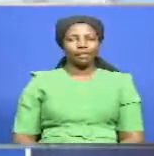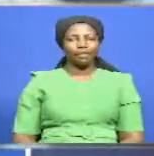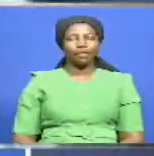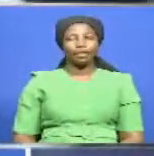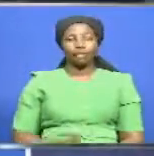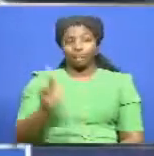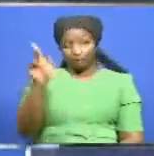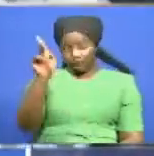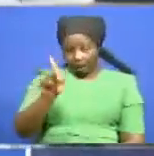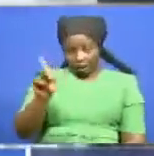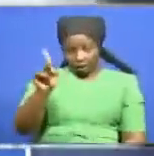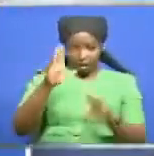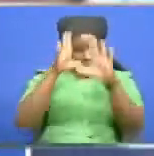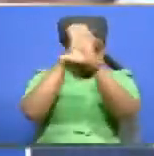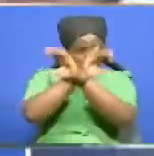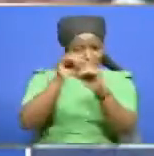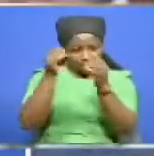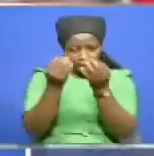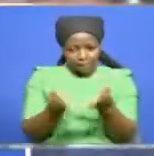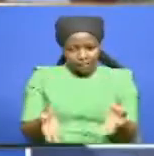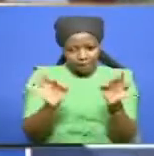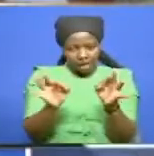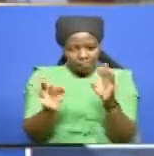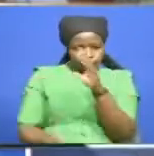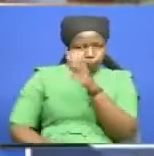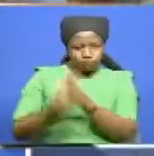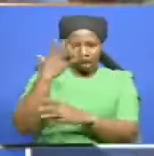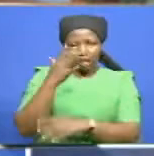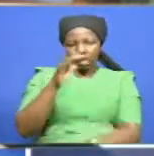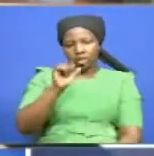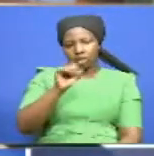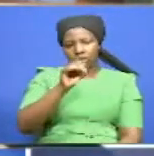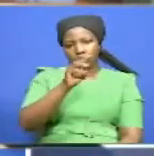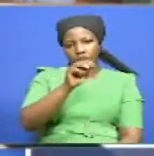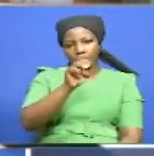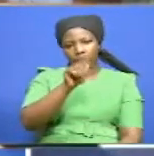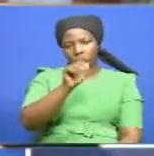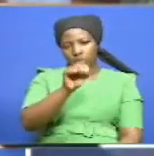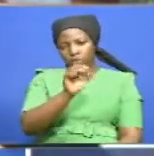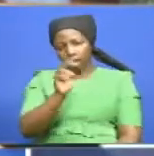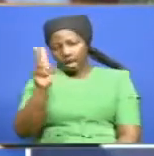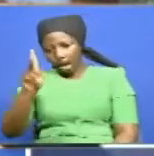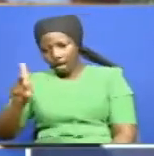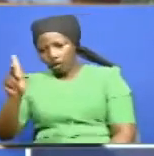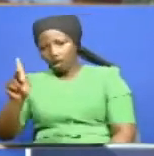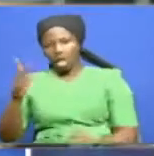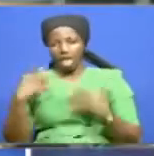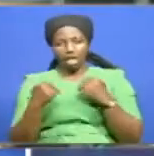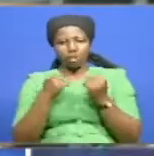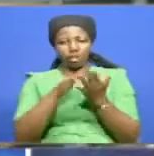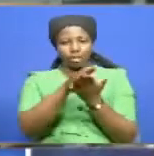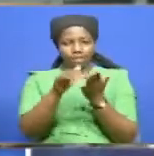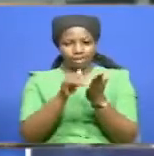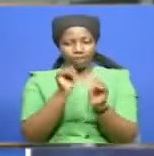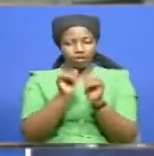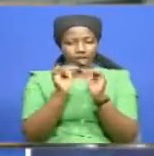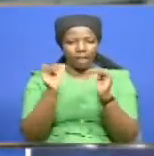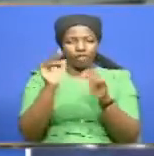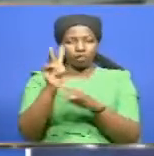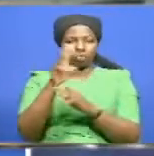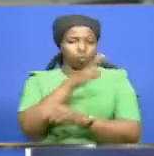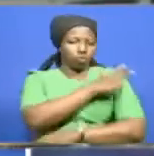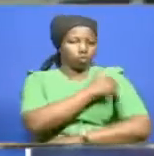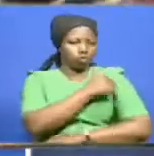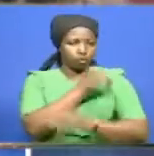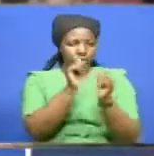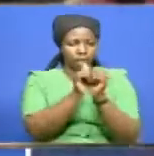In Kayole, the head of state officially opened the Soweto Kayole Health Center, which is a level 2 hospital and community water